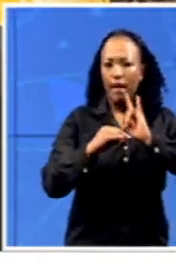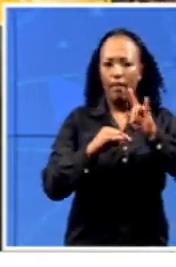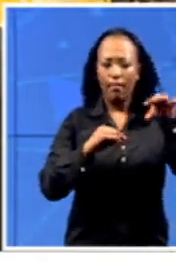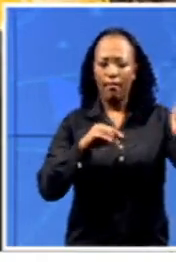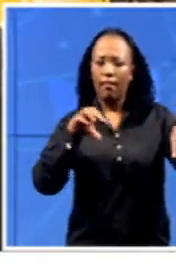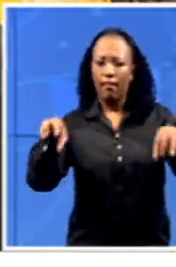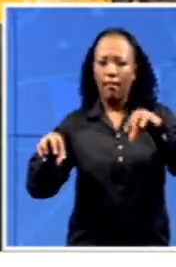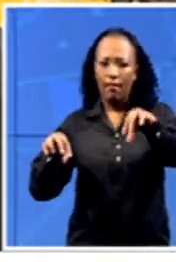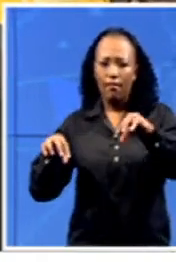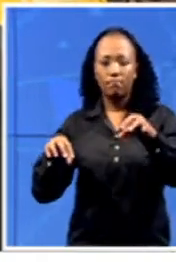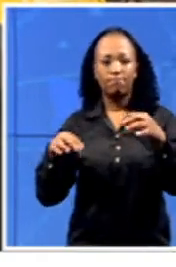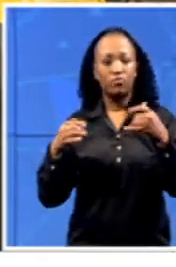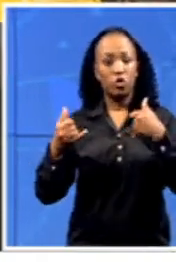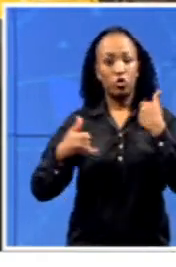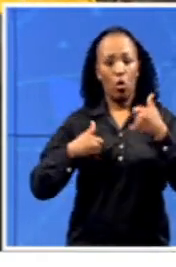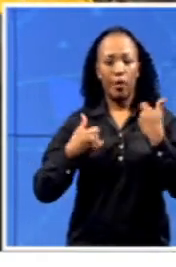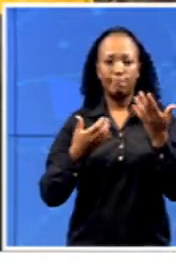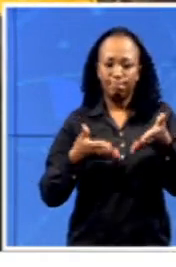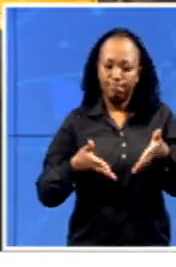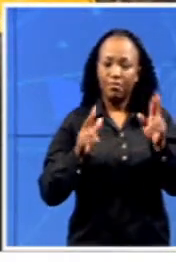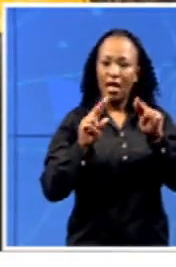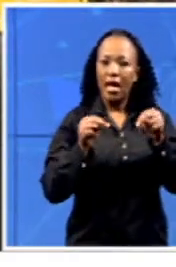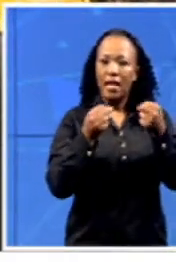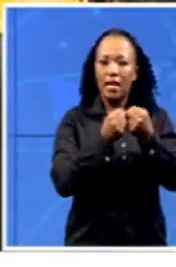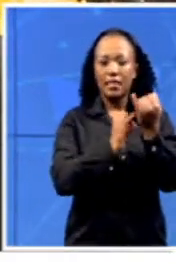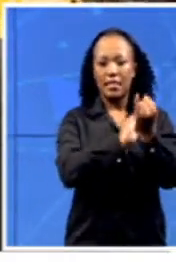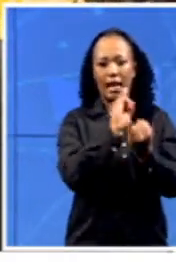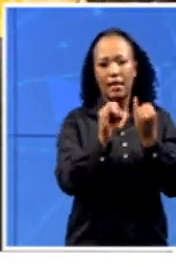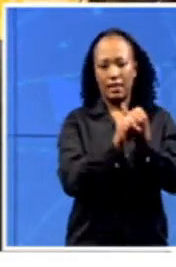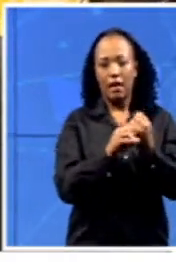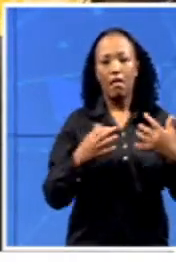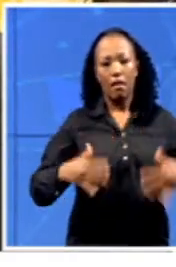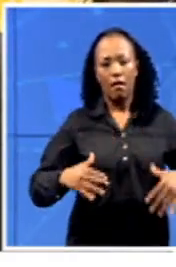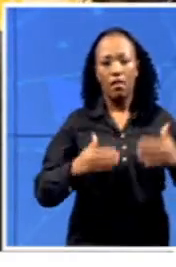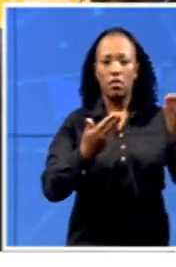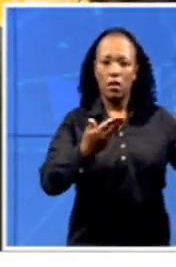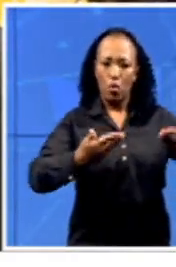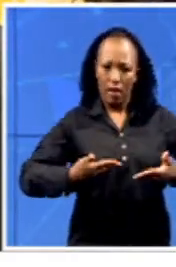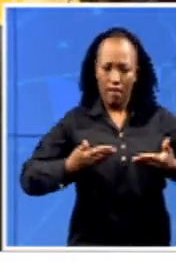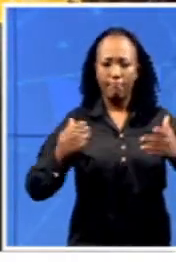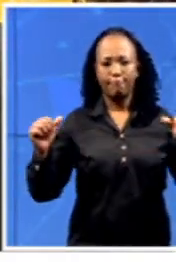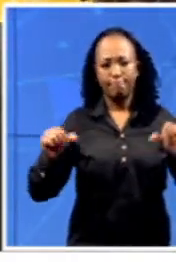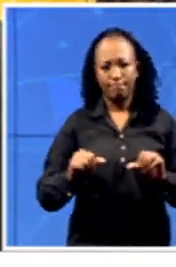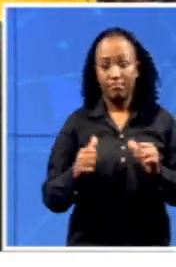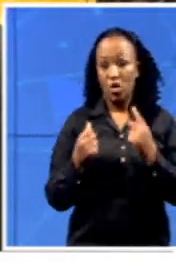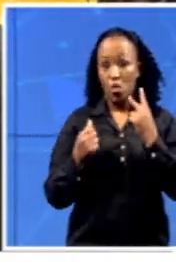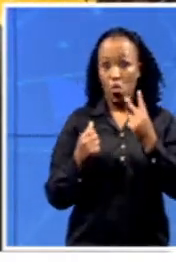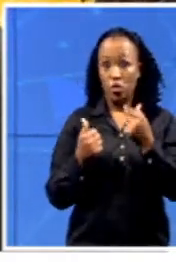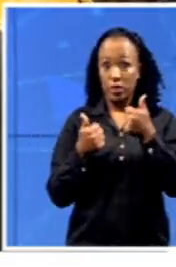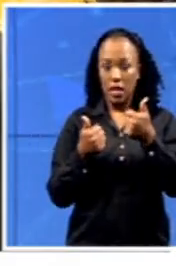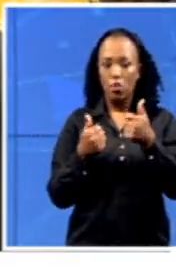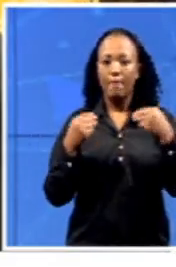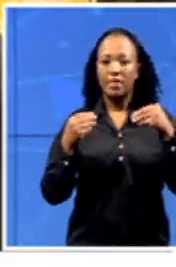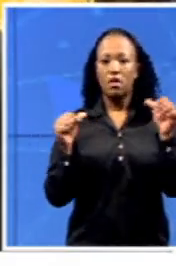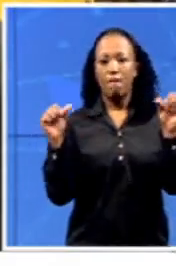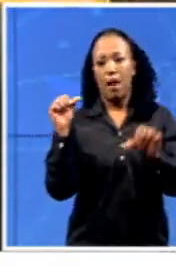enjoy, domestic and international, is it's an absolute pleasure for us to welcome them back, and it's good to see the business